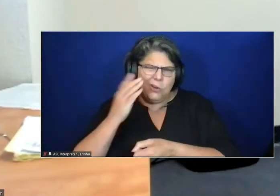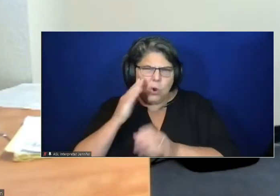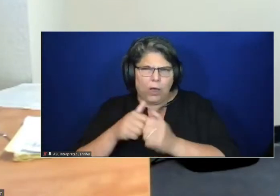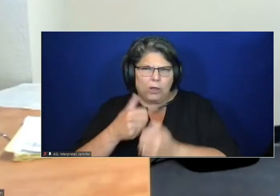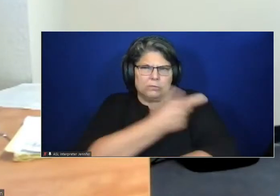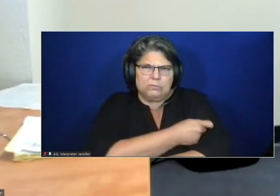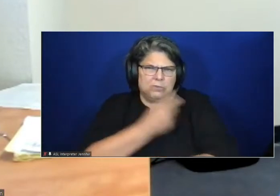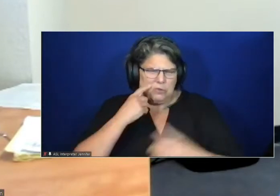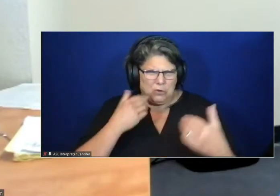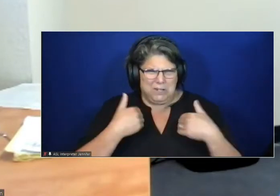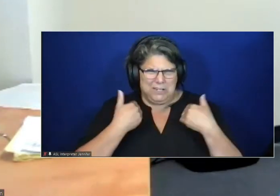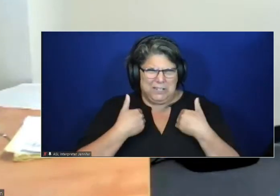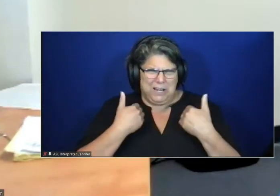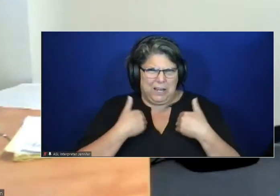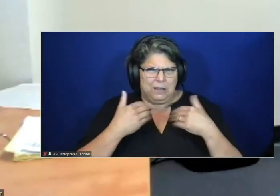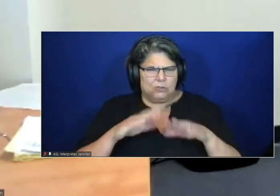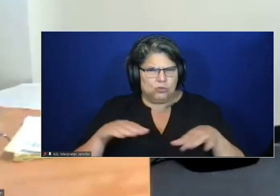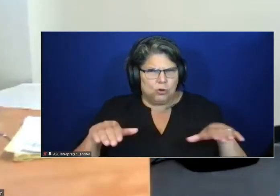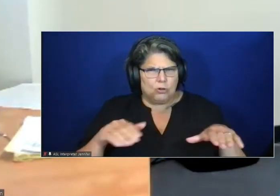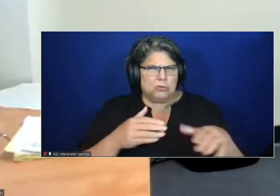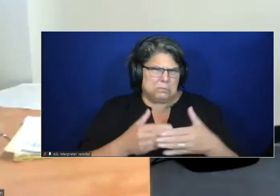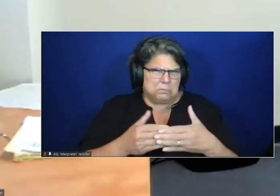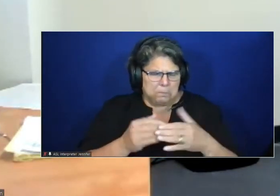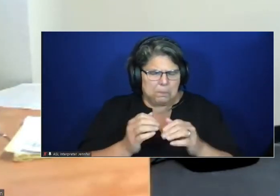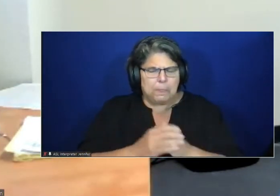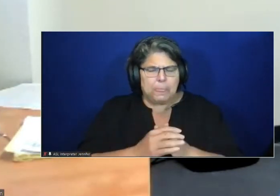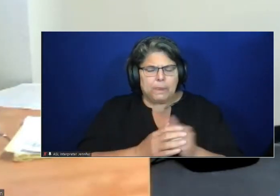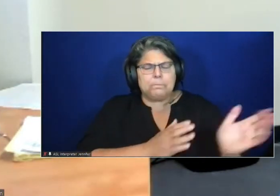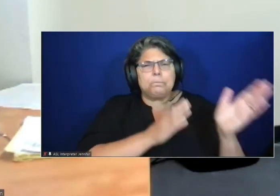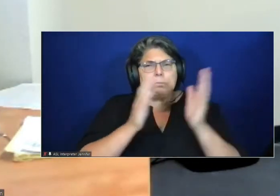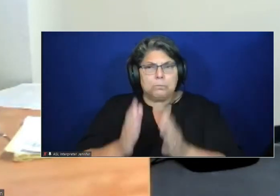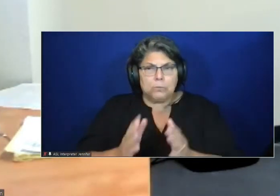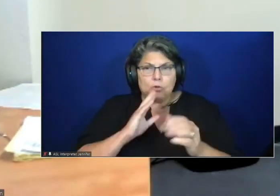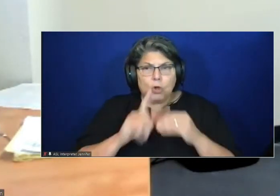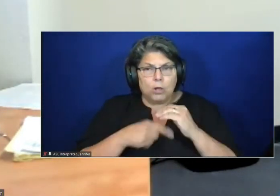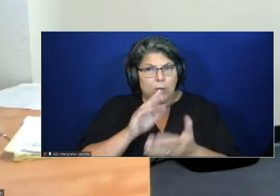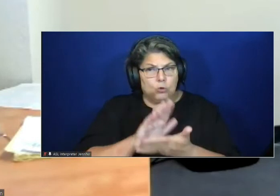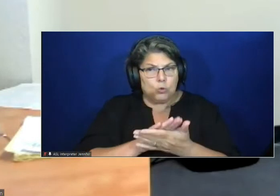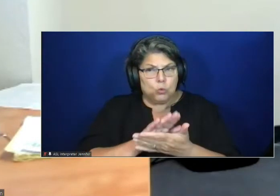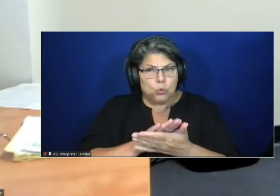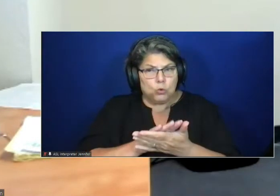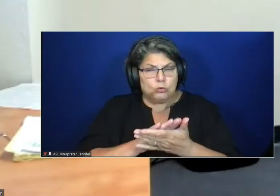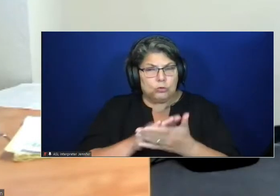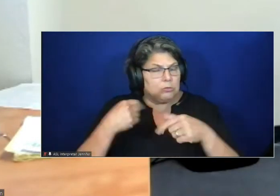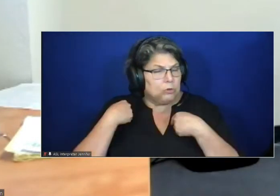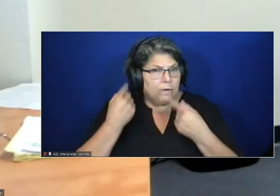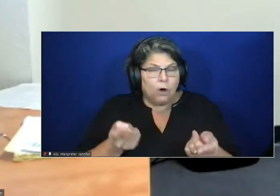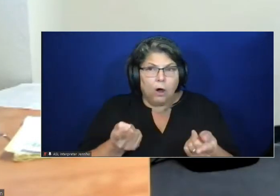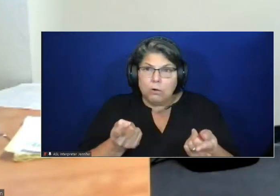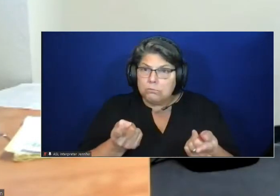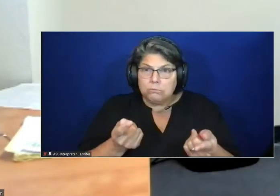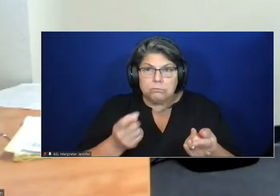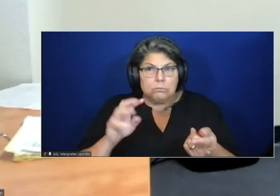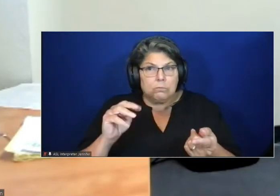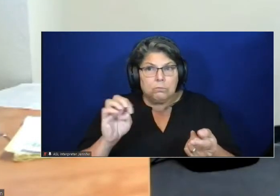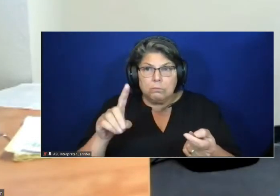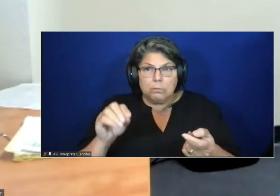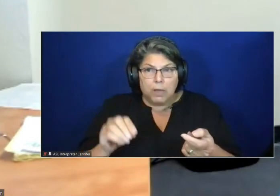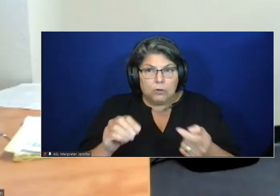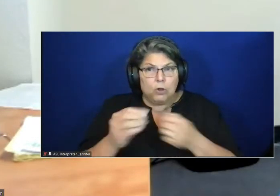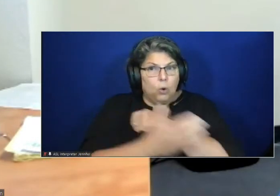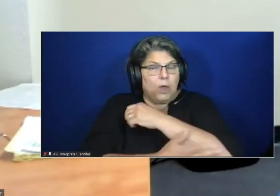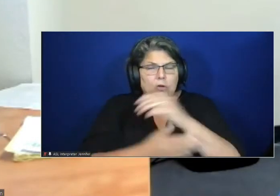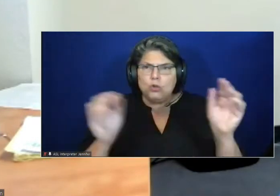group. Little update on the schools. To date, we have no outbreaks in Mendocino County. We have